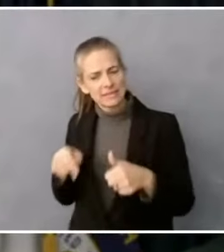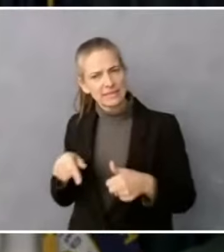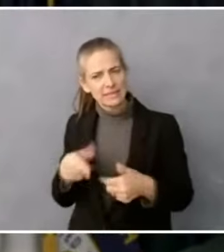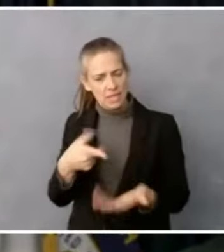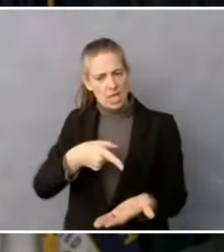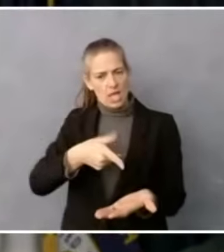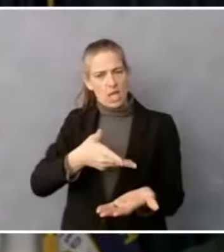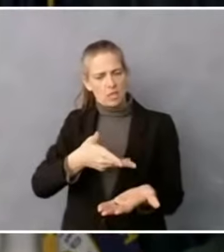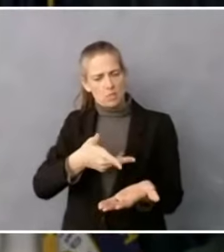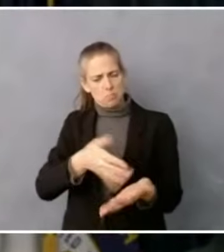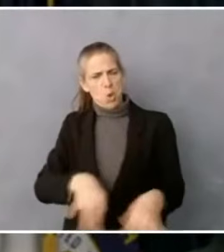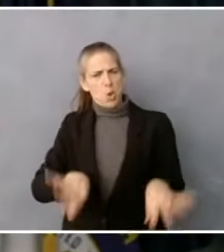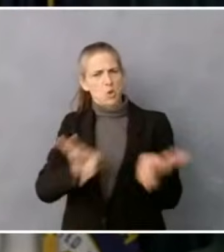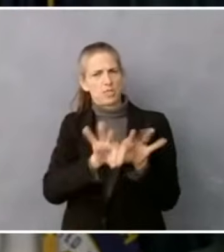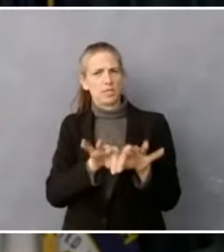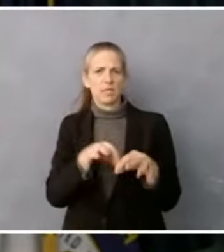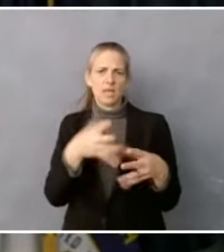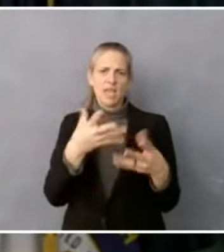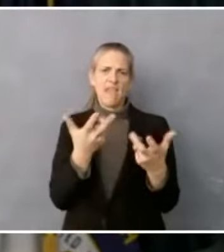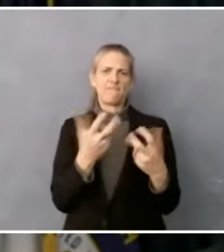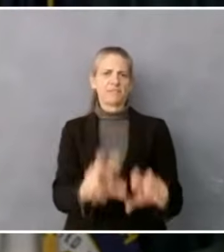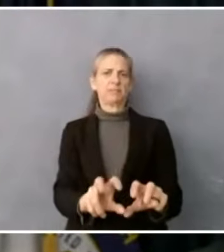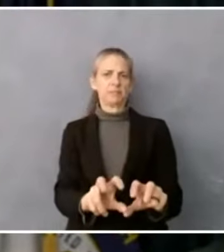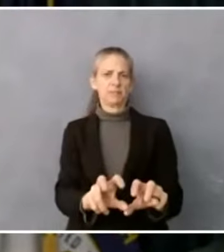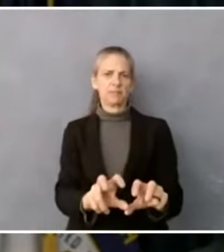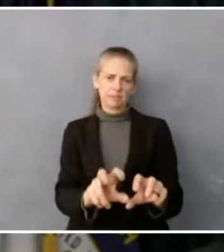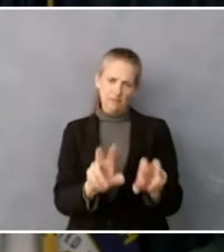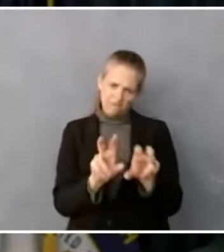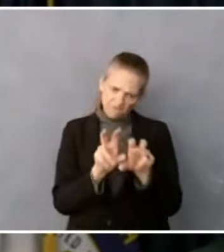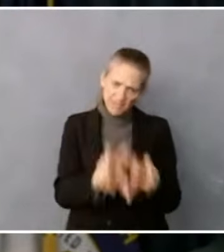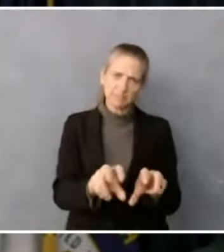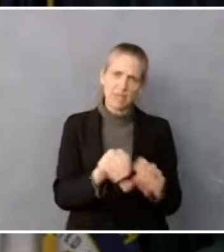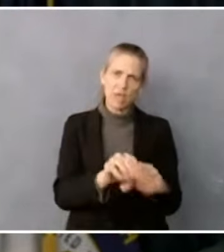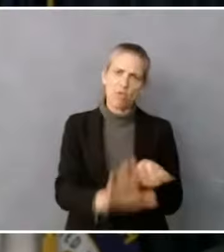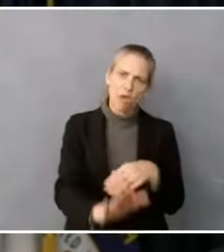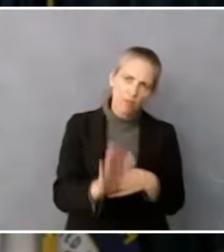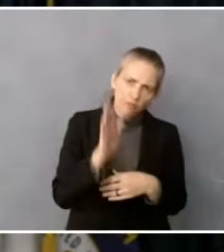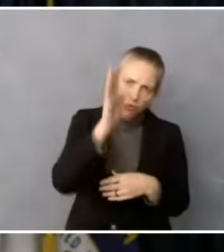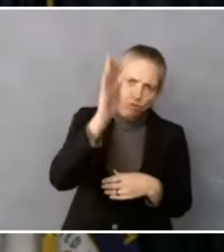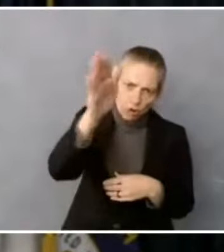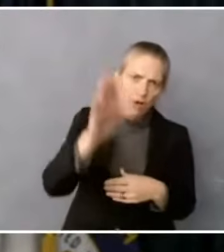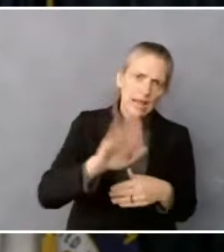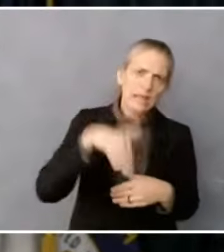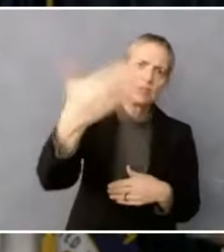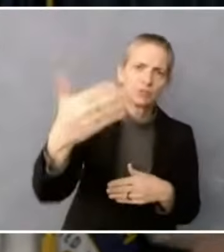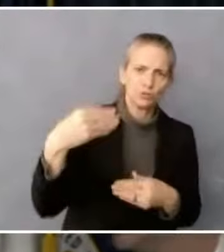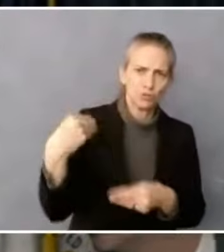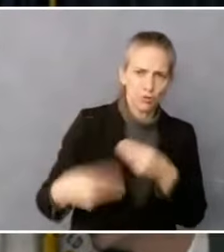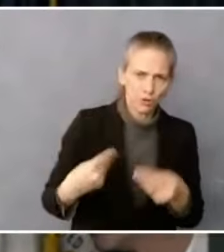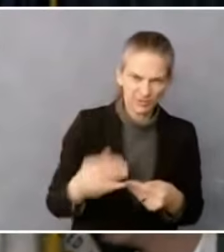investment we can make by investing in our next generation. Thank you.